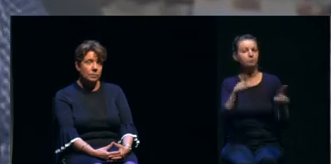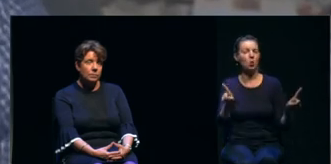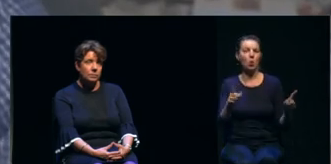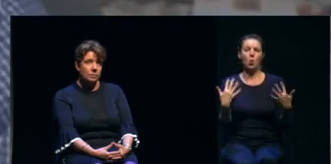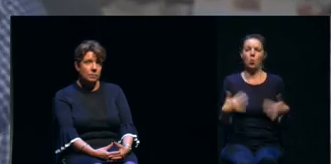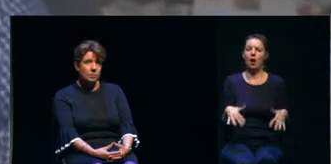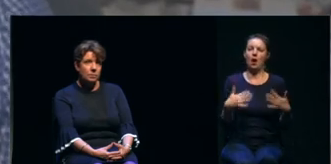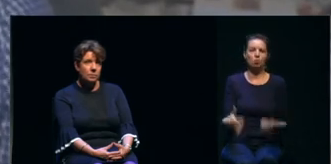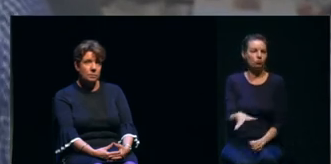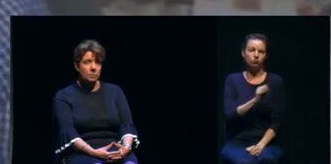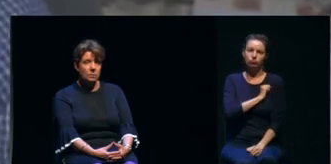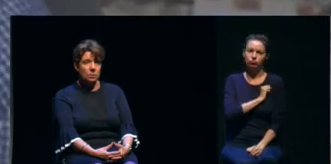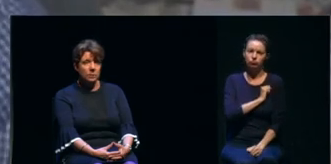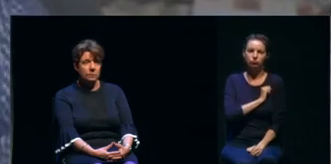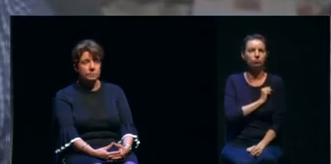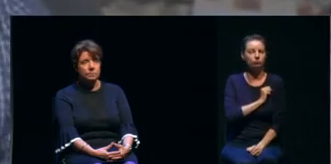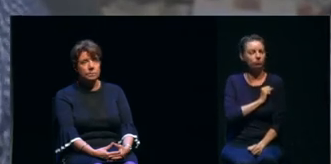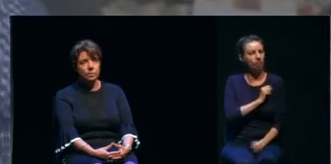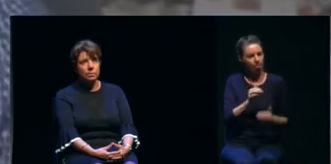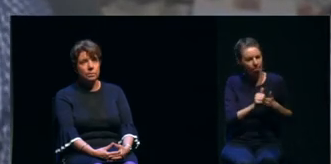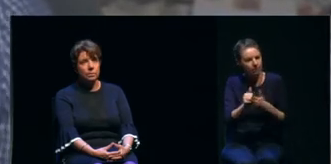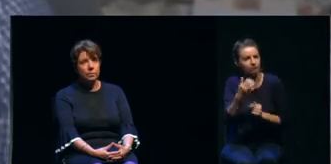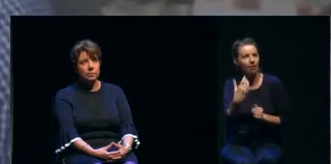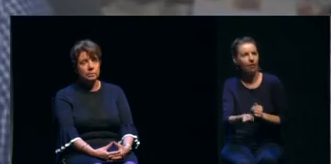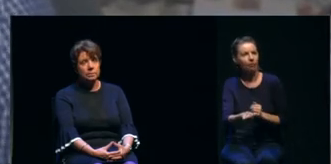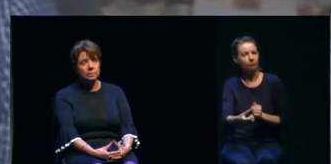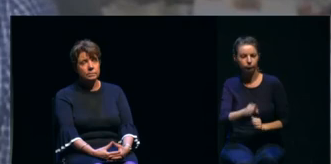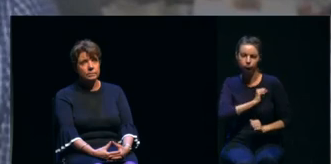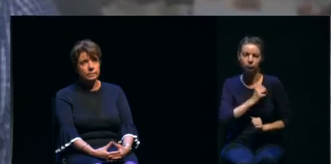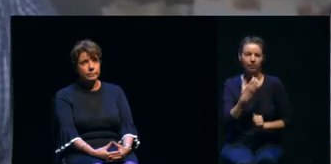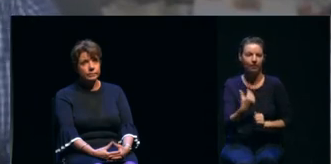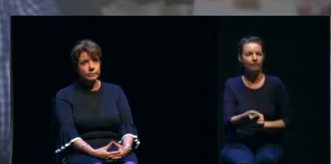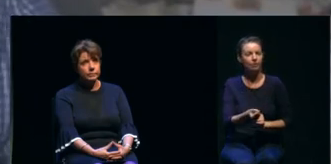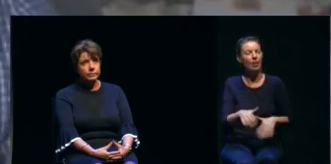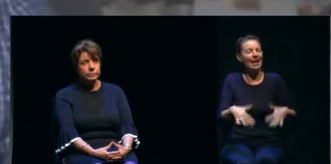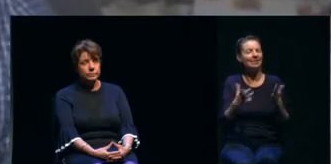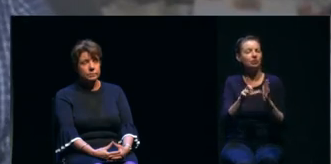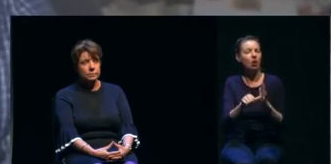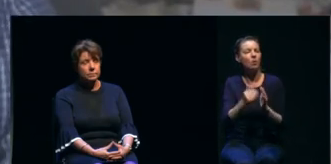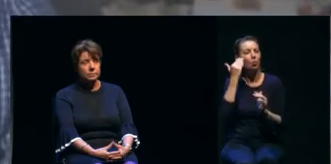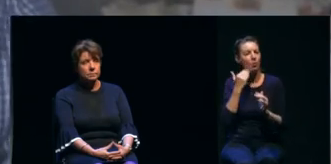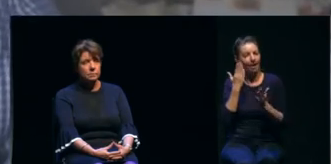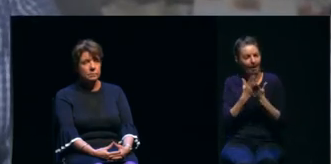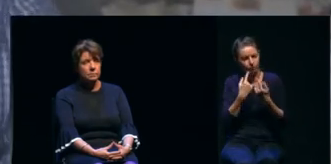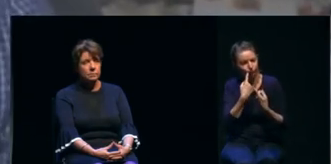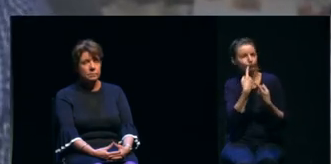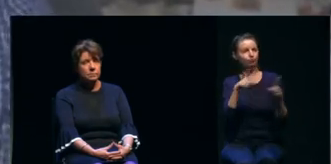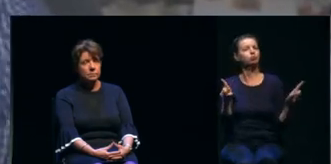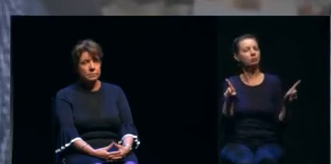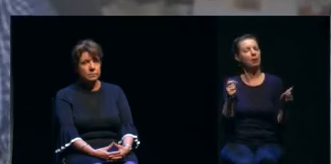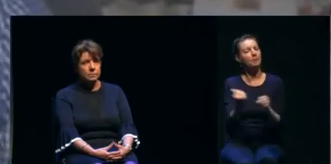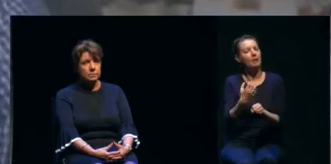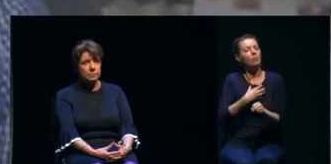leadership and such courage. And, you know, every time a woman does this, I think we're making it fractionally easier for the next woman.